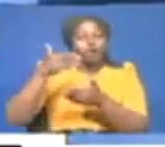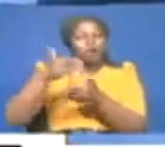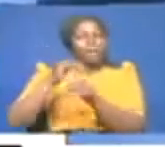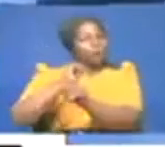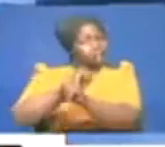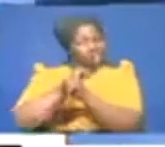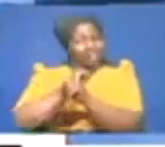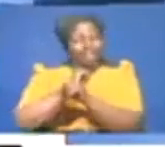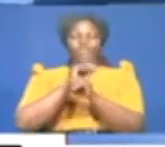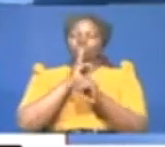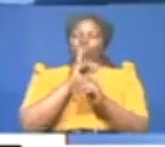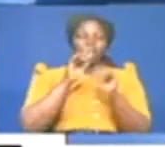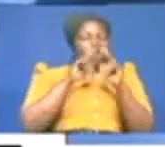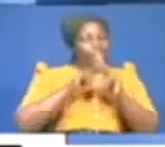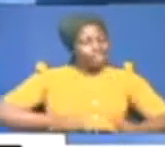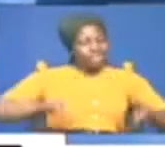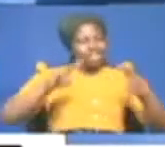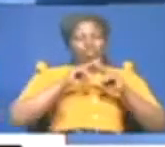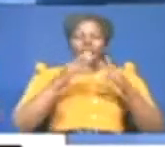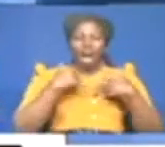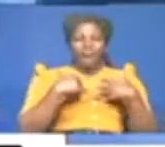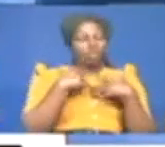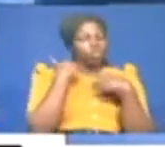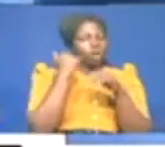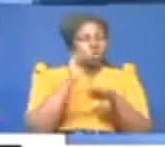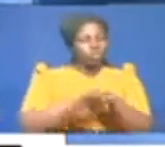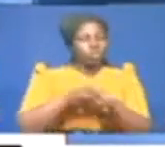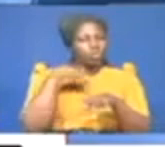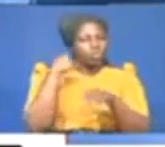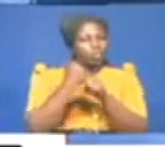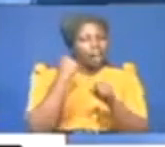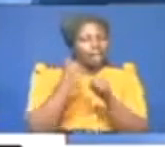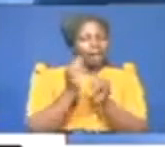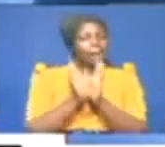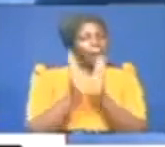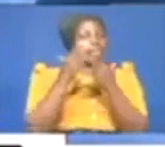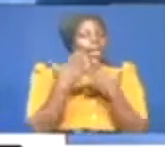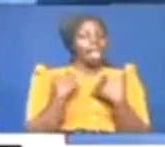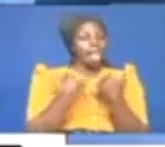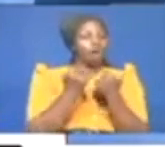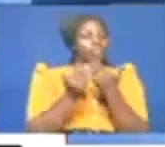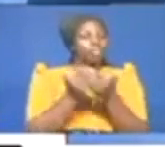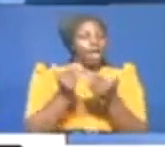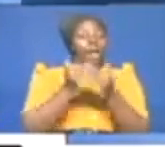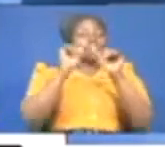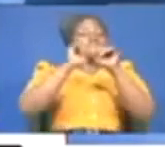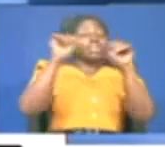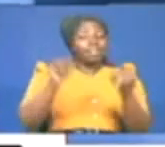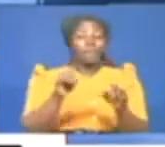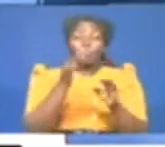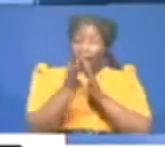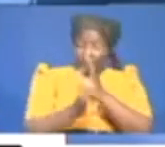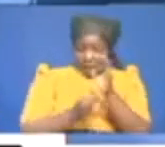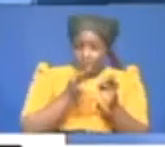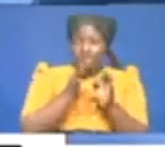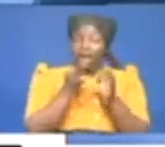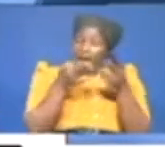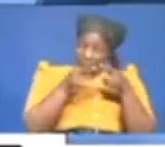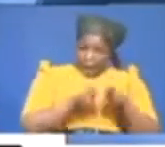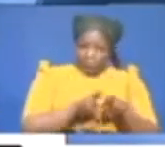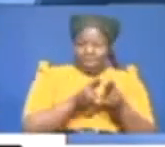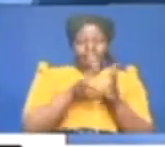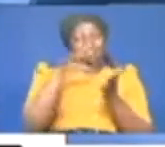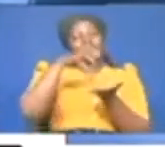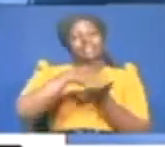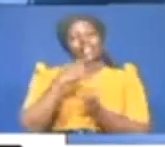a vibrant, robust and resilient public healthcare system that in case we have a case in the country, we will